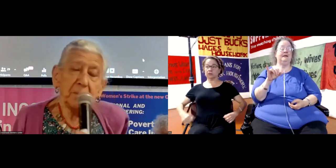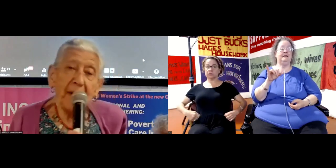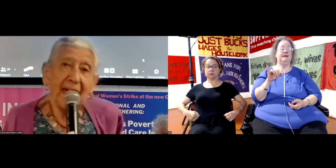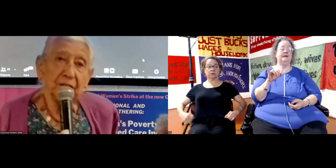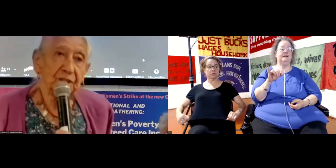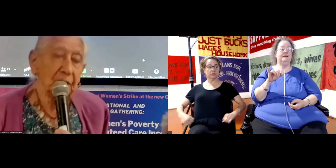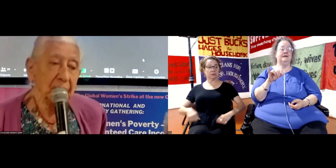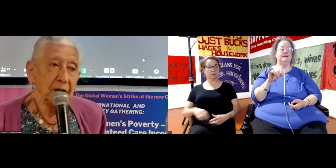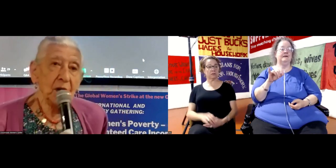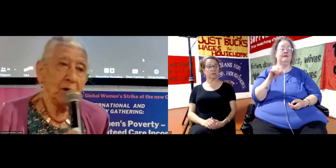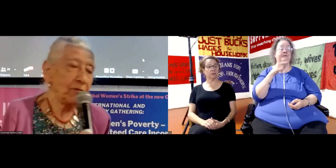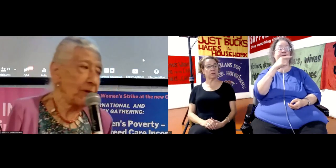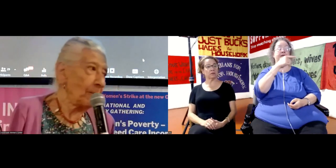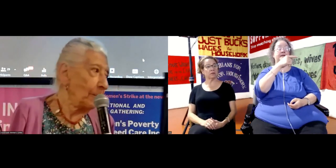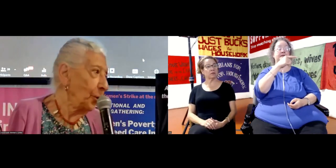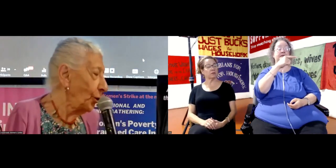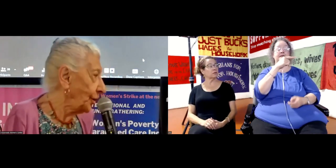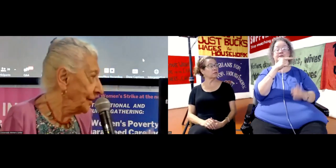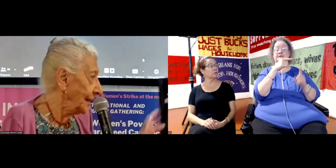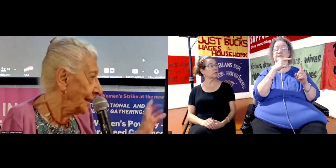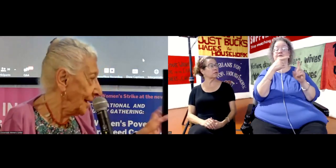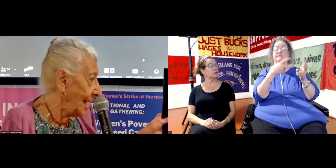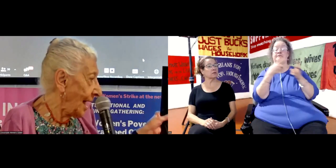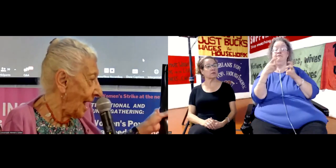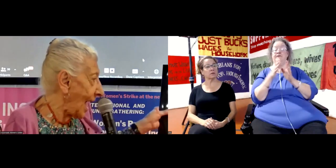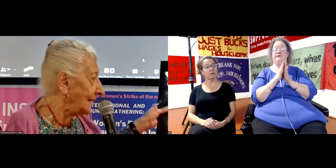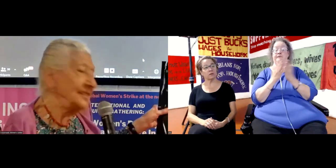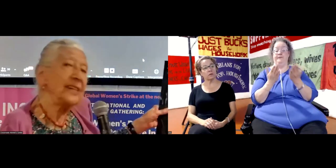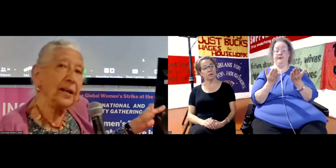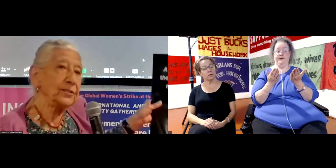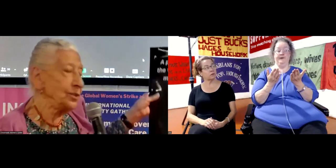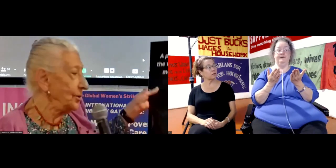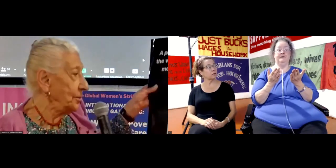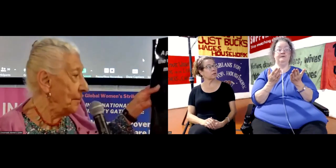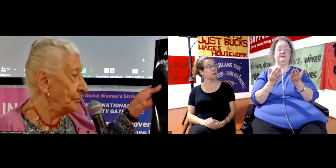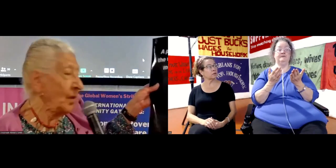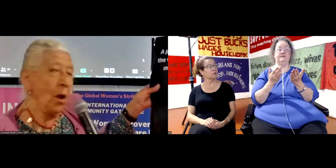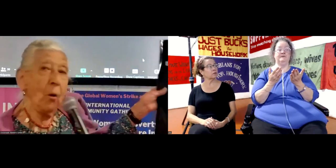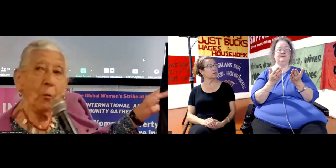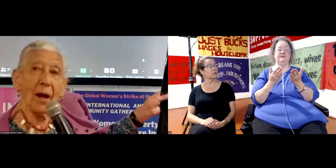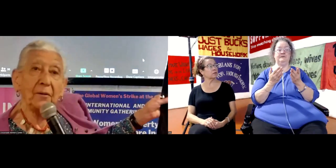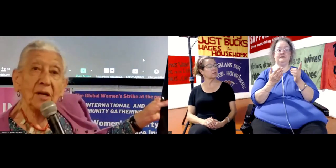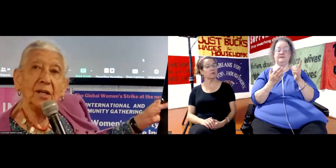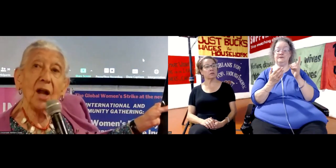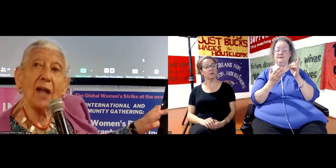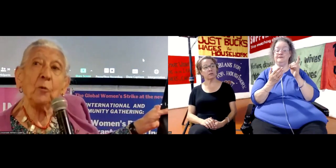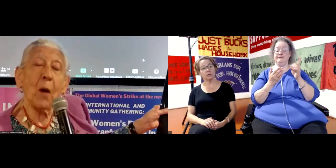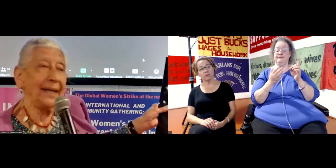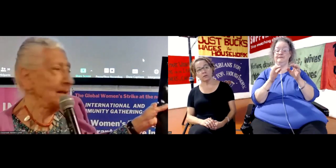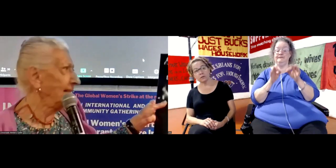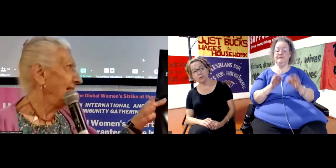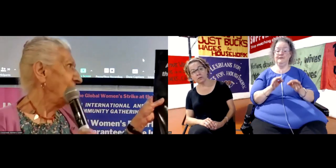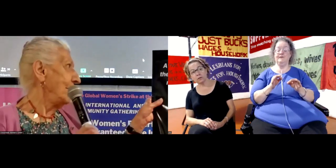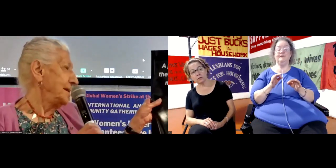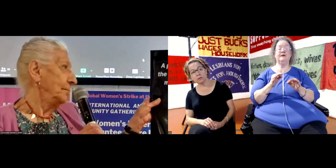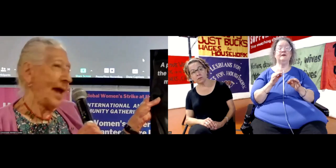This is a page from a book, and it tells you what